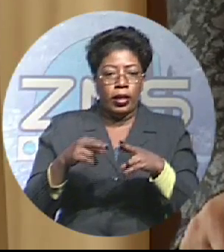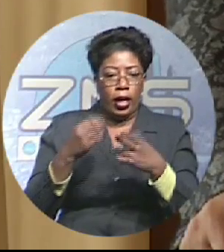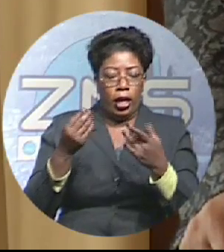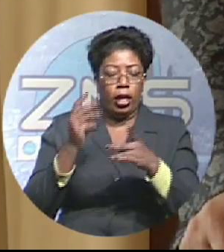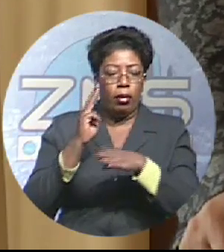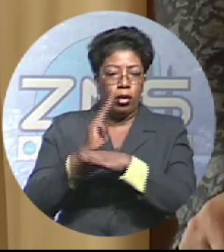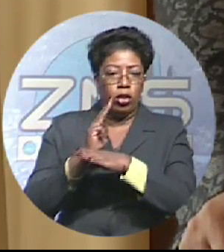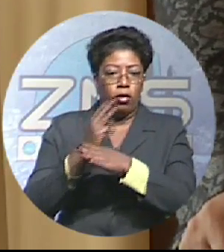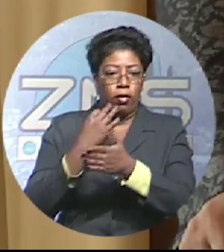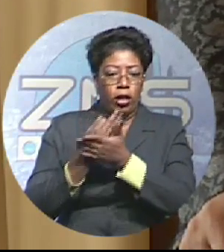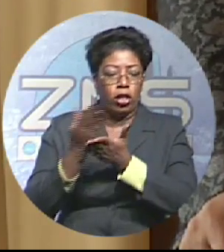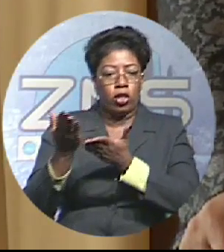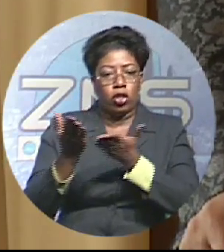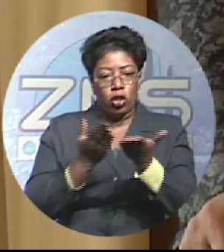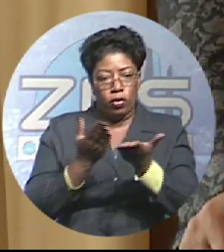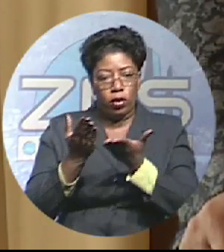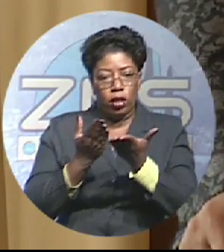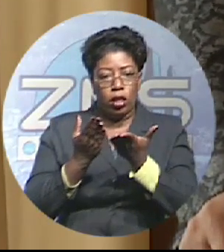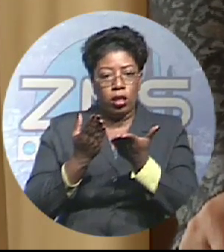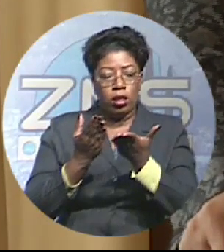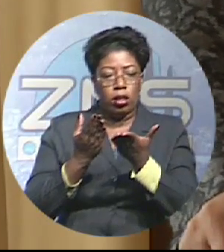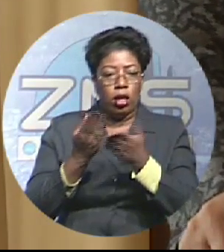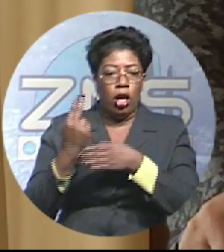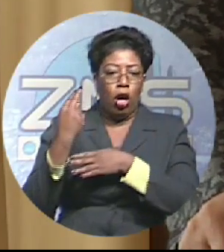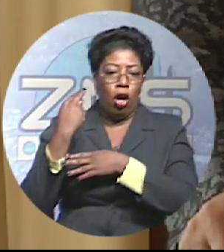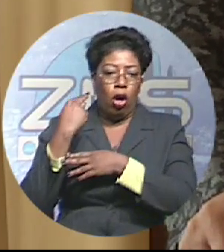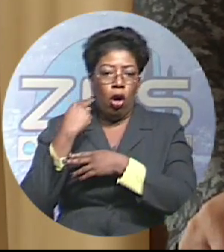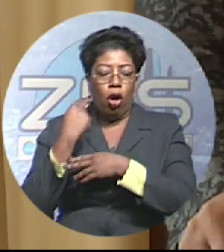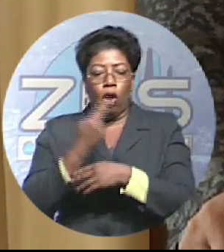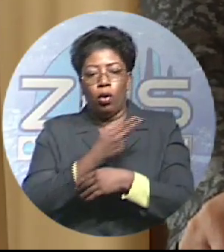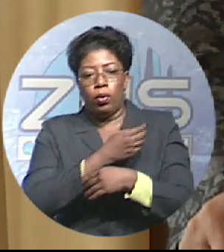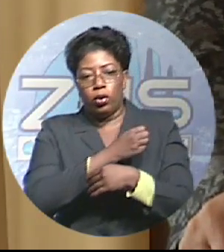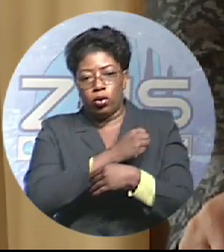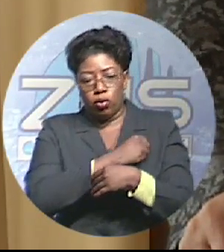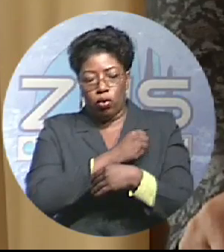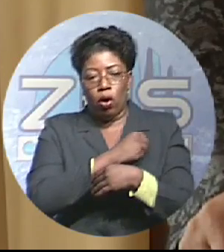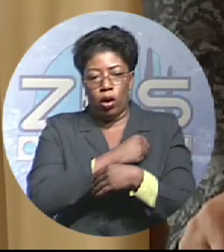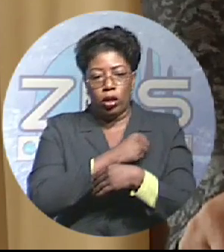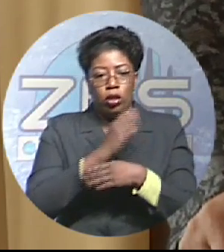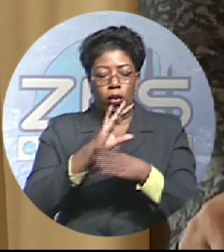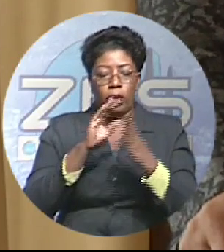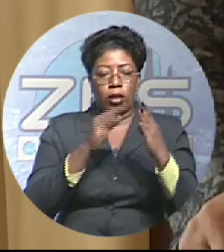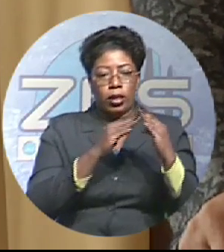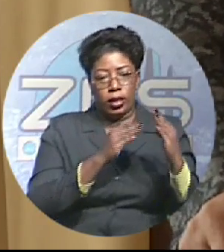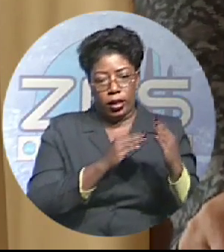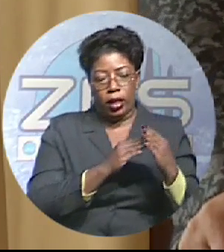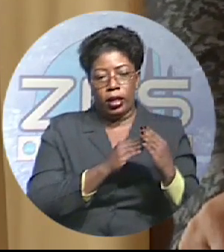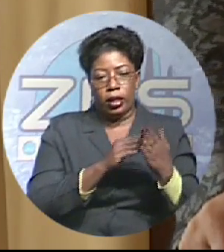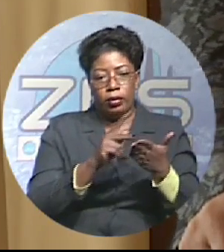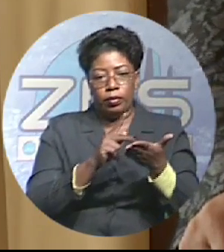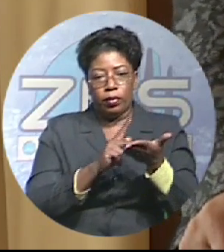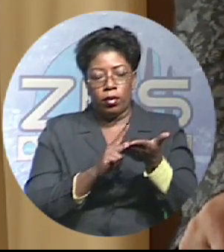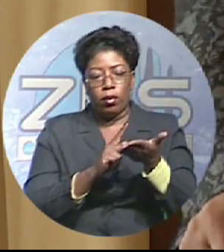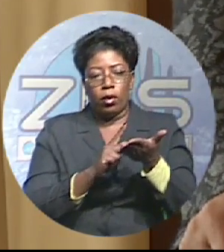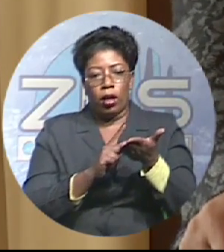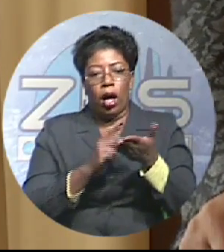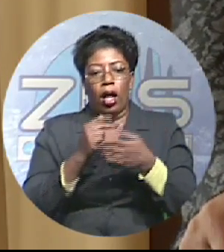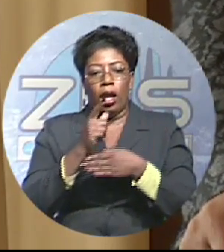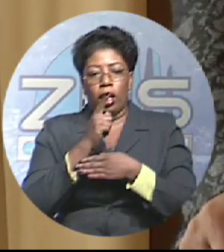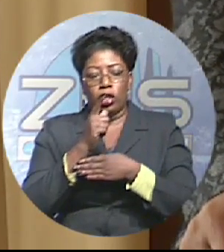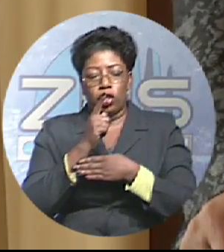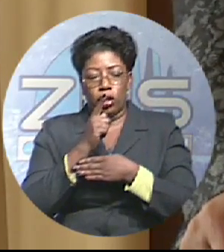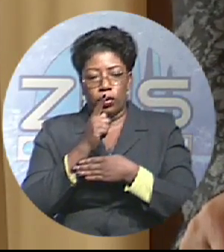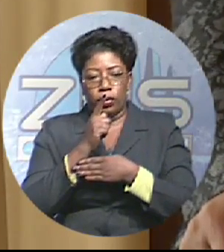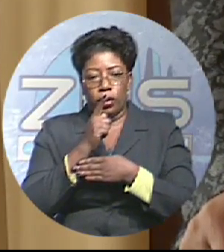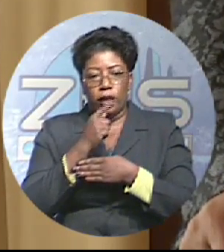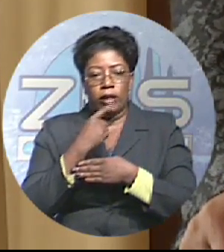Financial Services, the Honorable Hope Strachan, speaking at a Society of Trust Estate Practitioners luncheon at the British Colonial Hilton